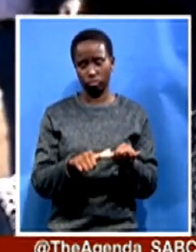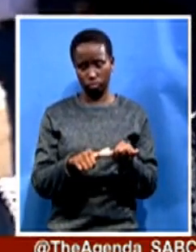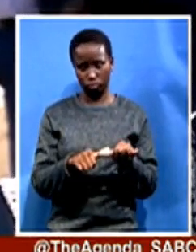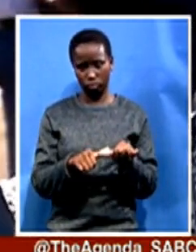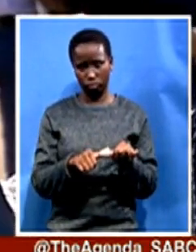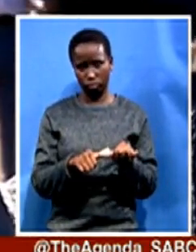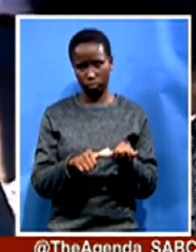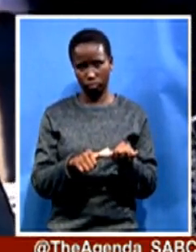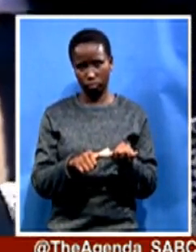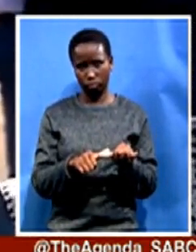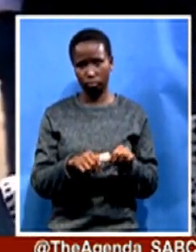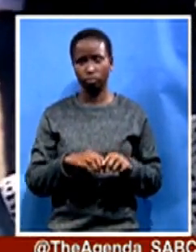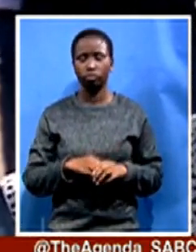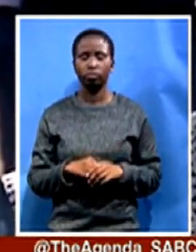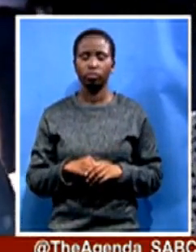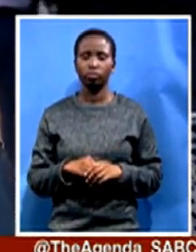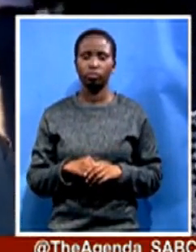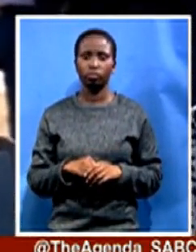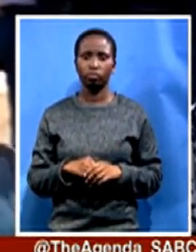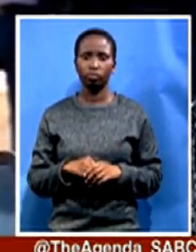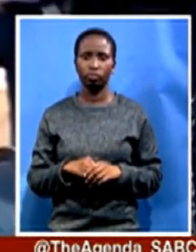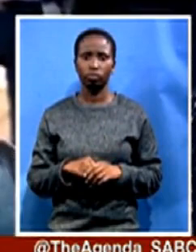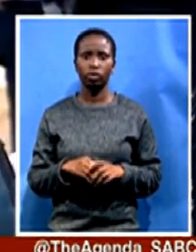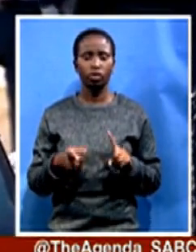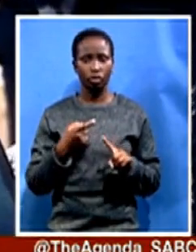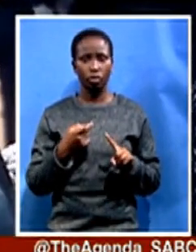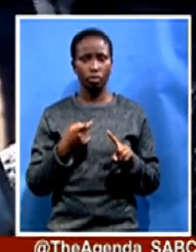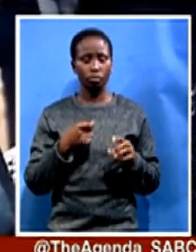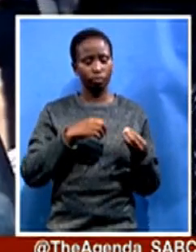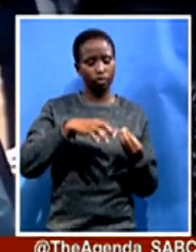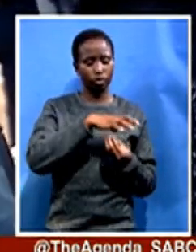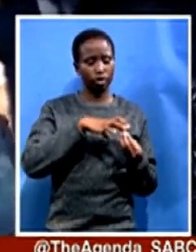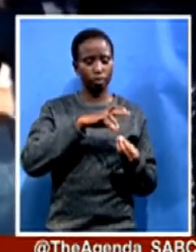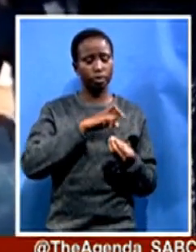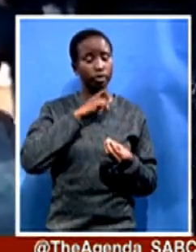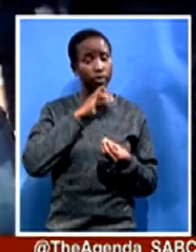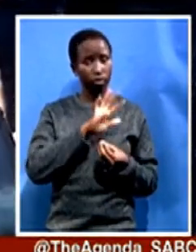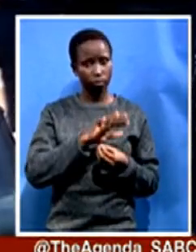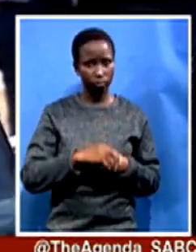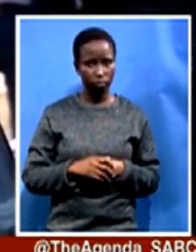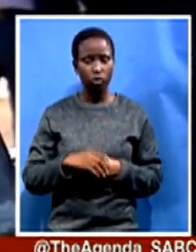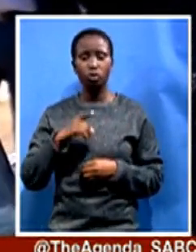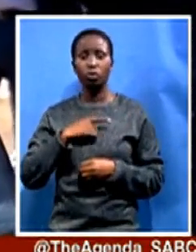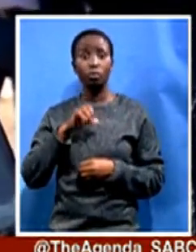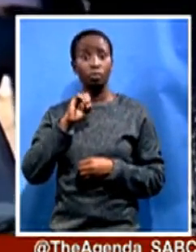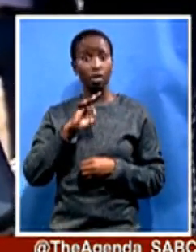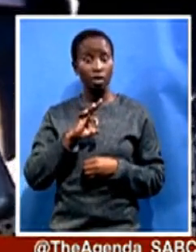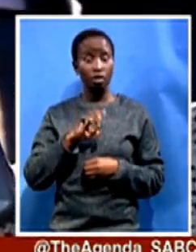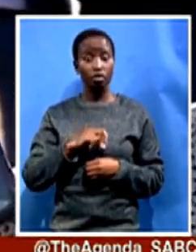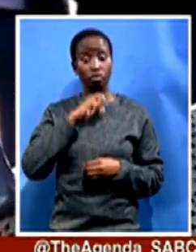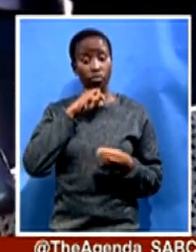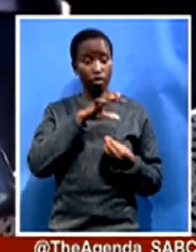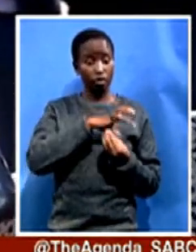of the royal family. Because if the royal family is stable, the people are stable. But if